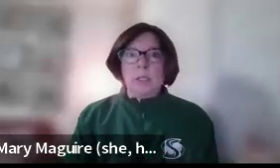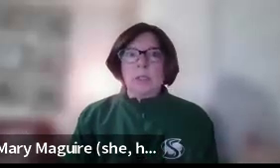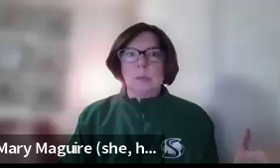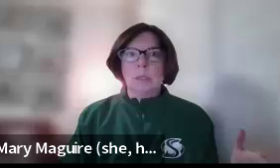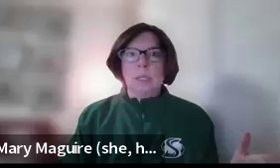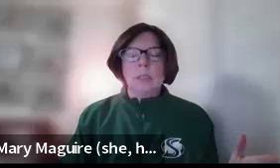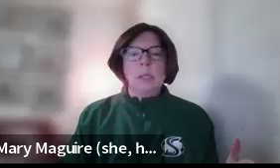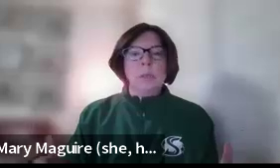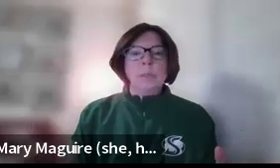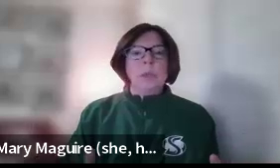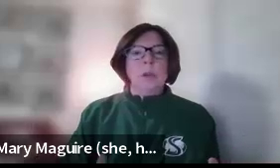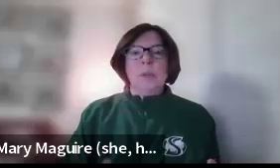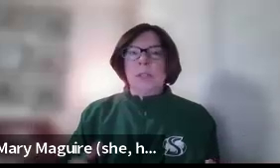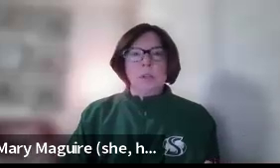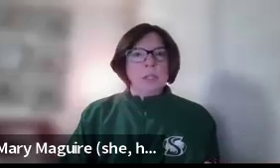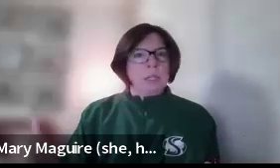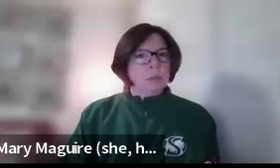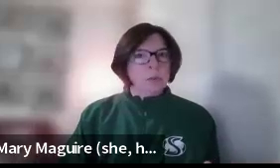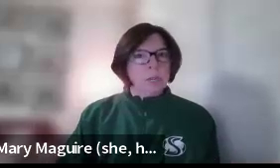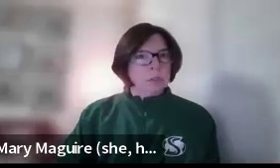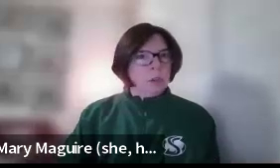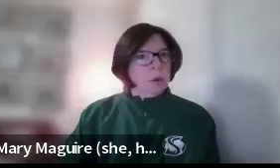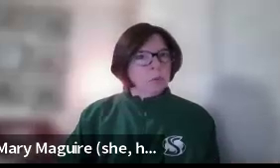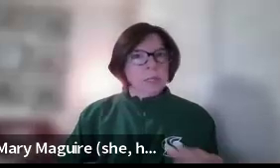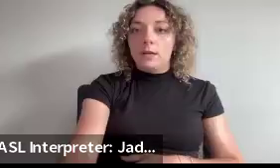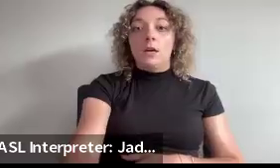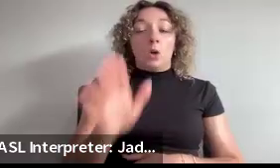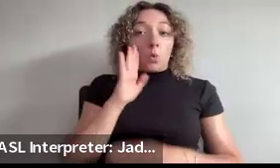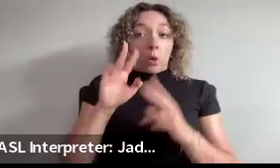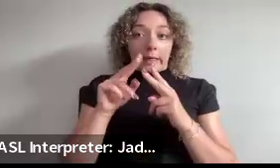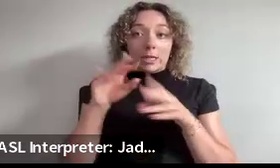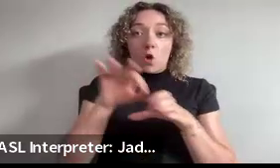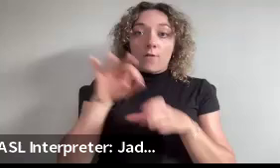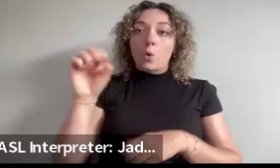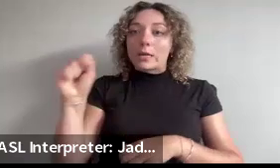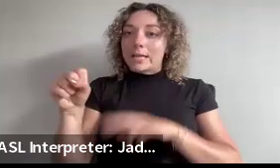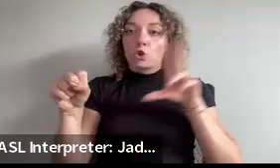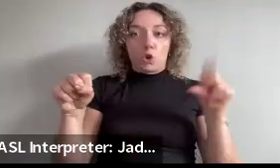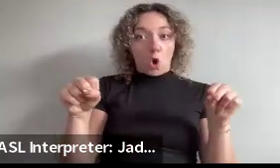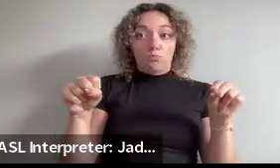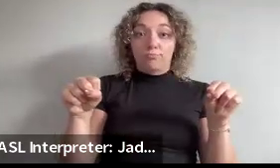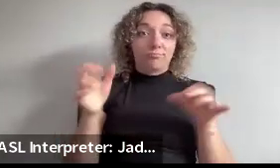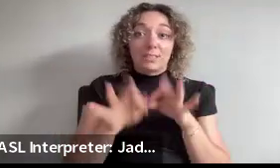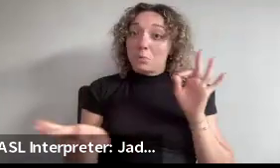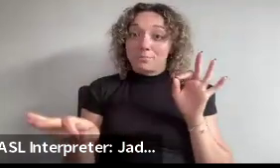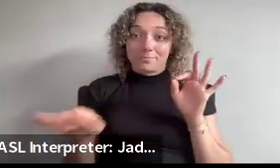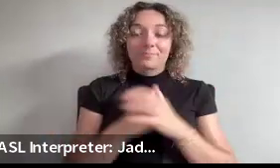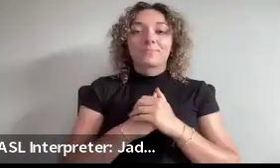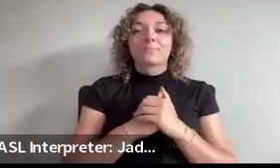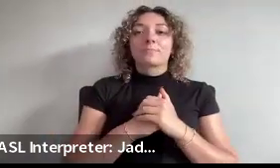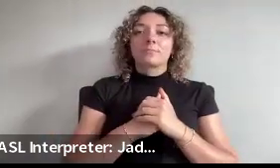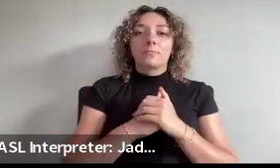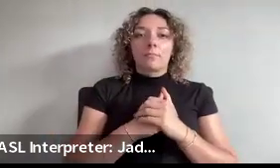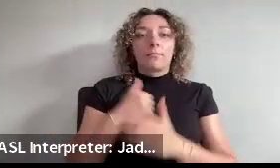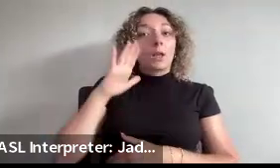information processes in place. And you're going to either vote yes or no, and it's as simple as that. Okay. All right. I'm going to pass it